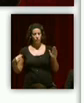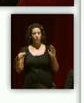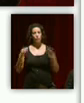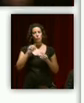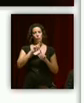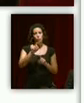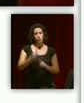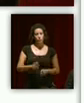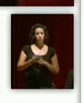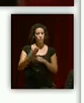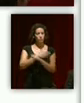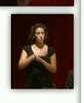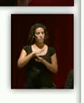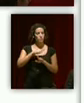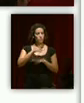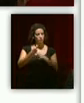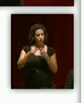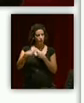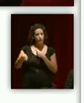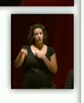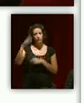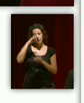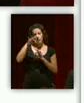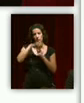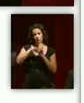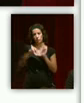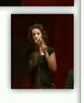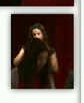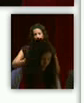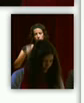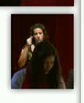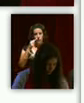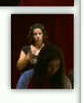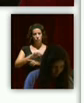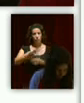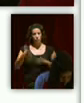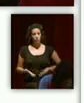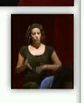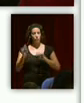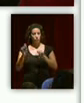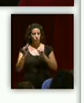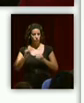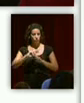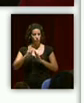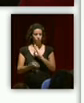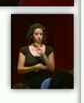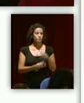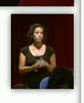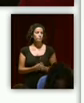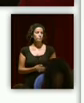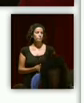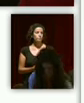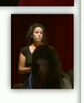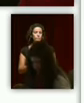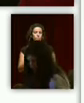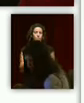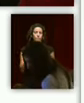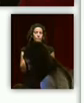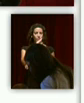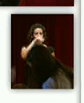development of ICT projects. He deals with implementation of information